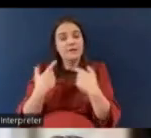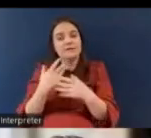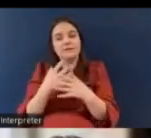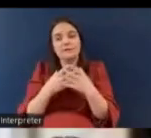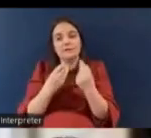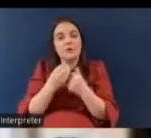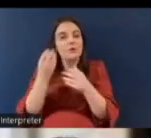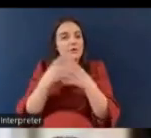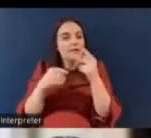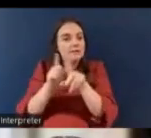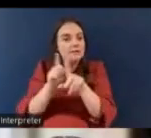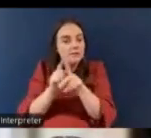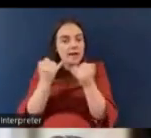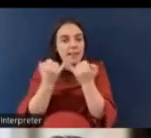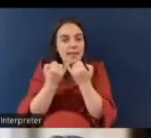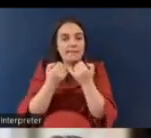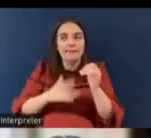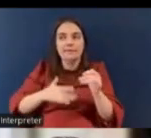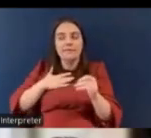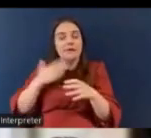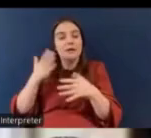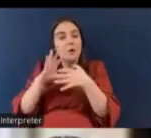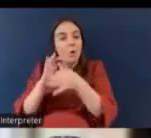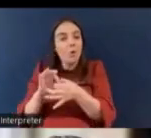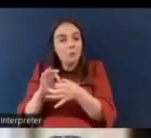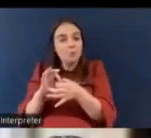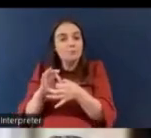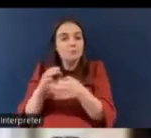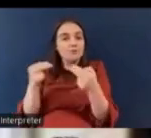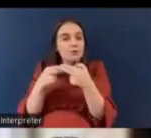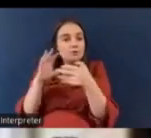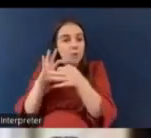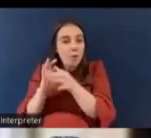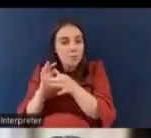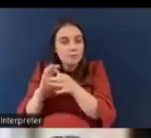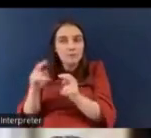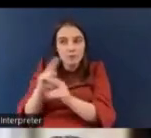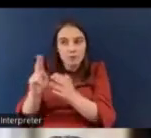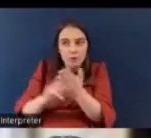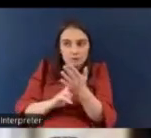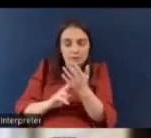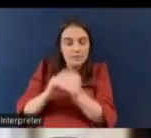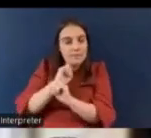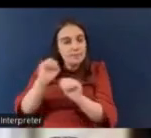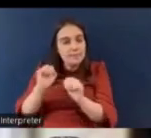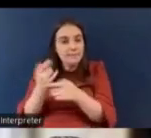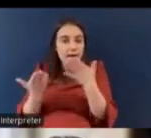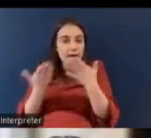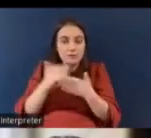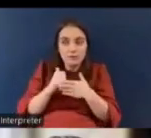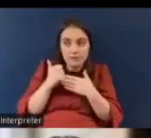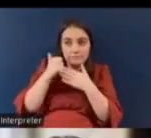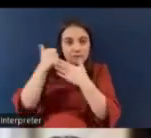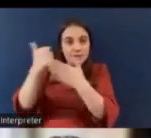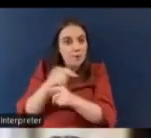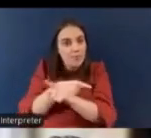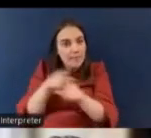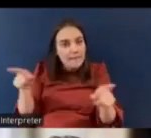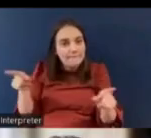well. We also have people like in homes that are underutilized, and how do we provide supports for that?